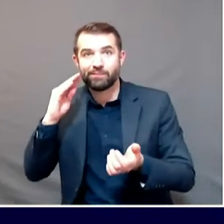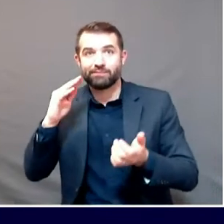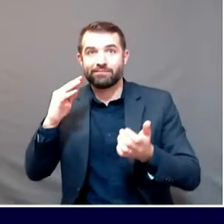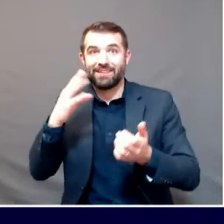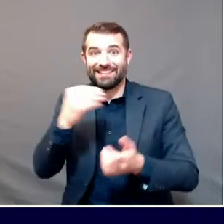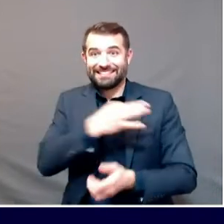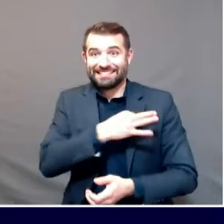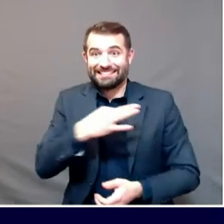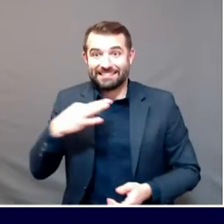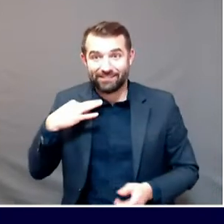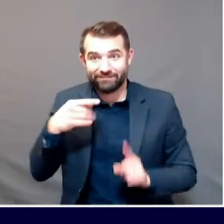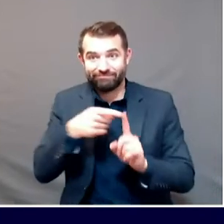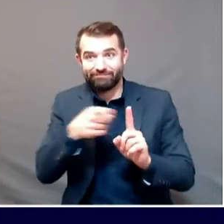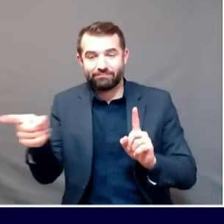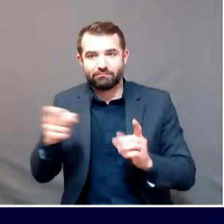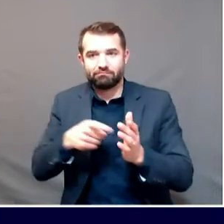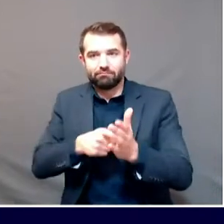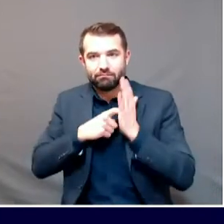for another week.